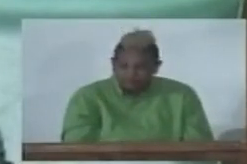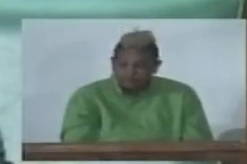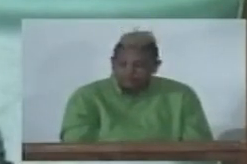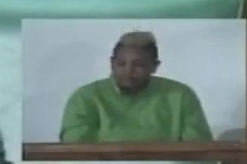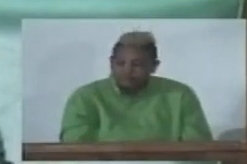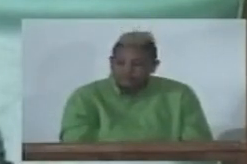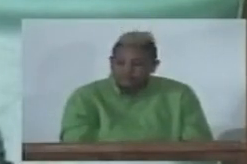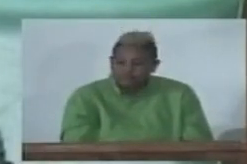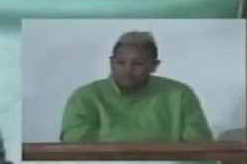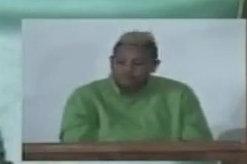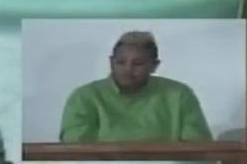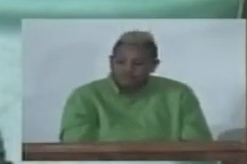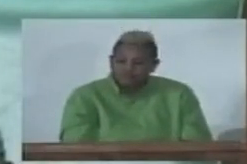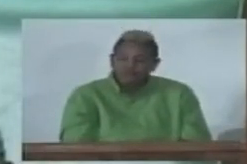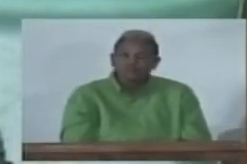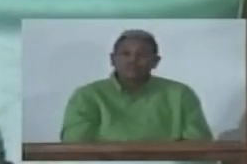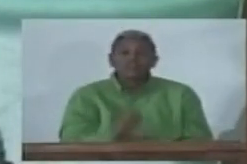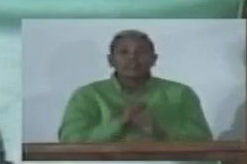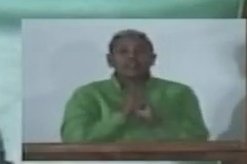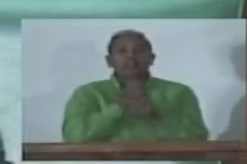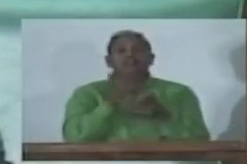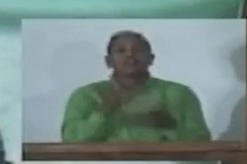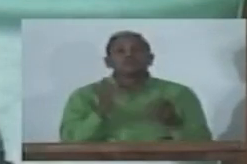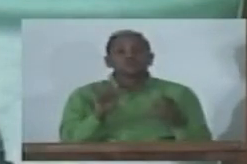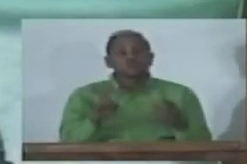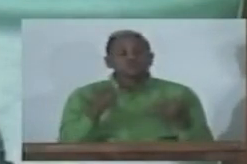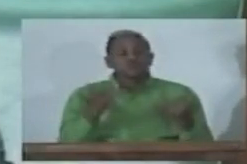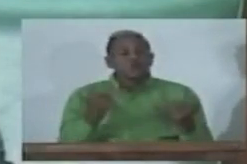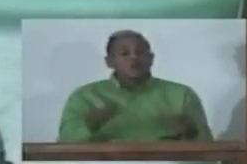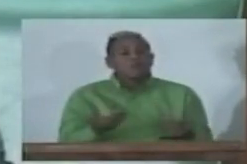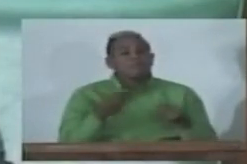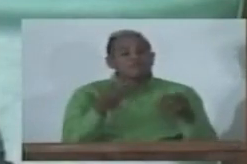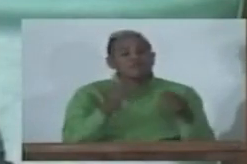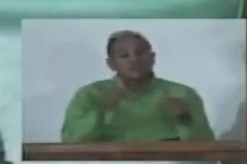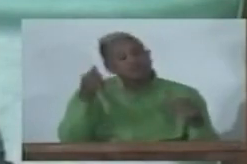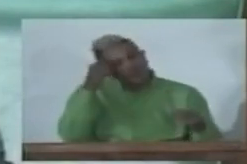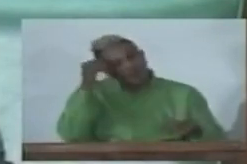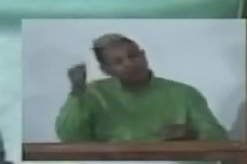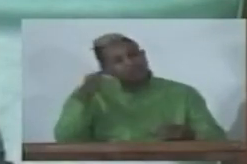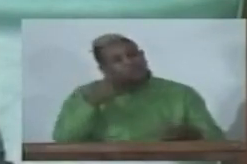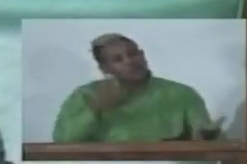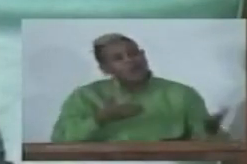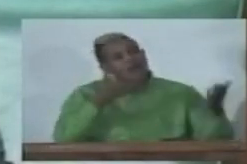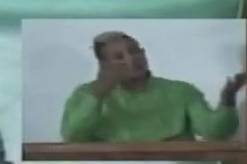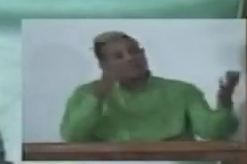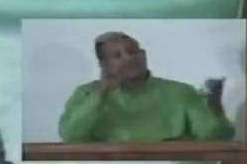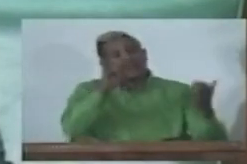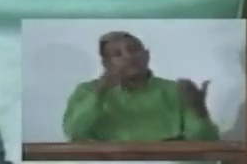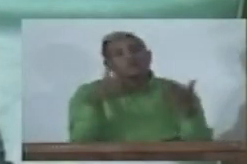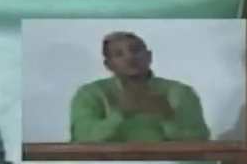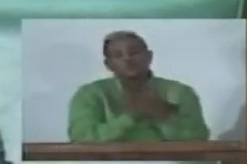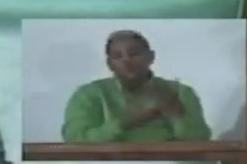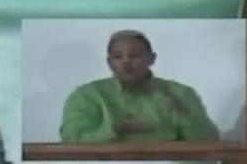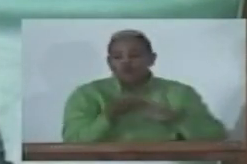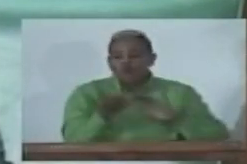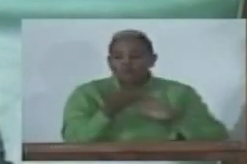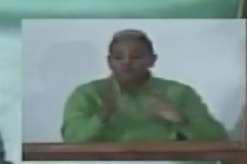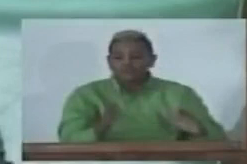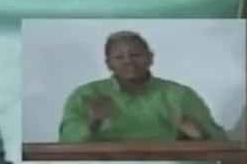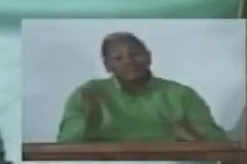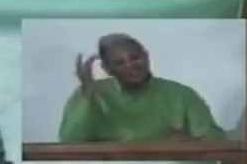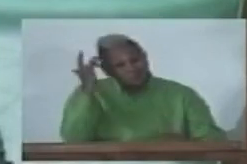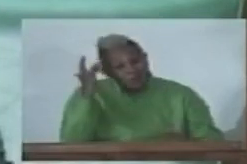lenders are now to provide non-objection to the handover of the airport to a new operator. And that is why